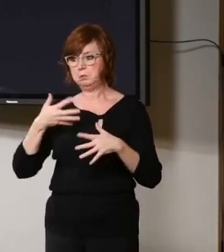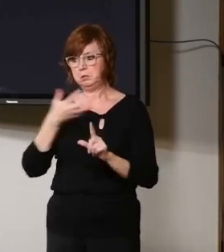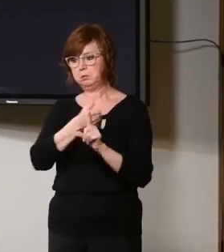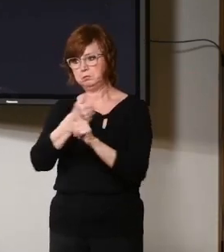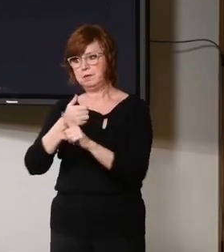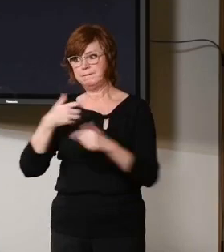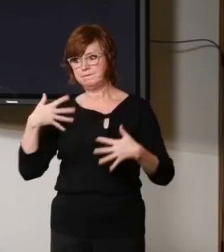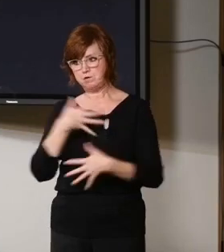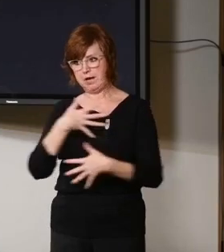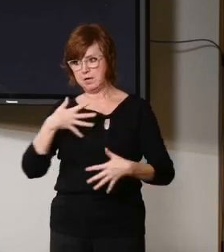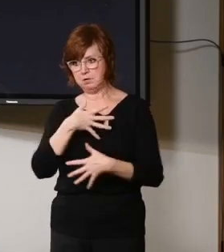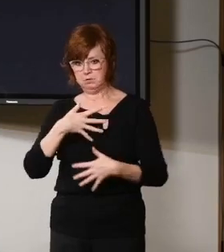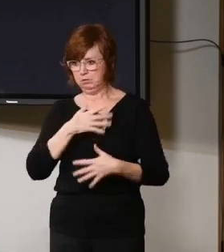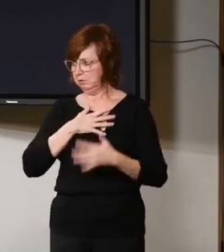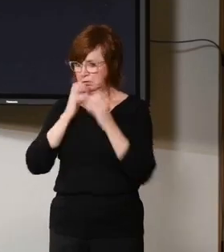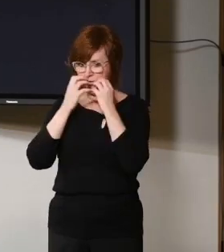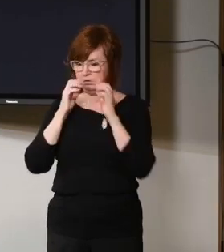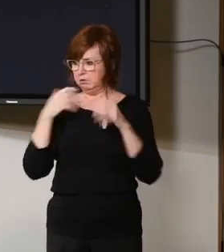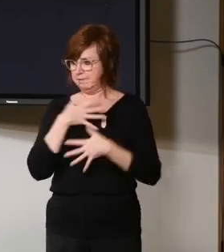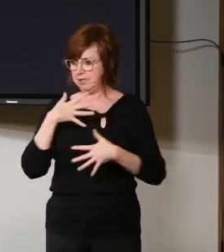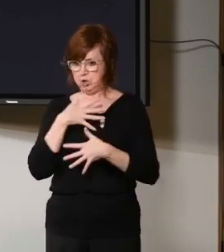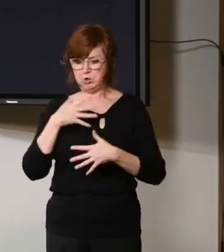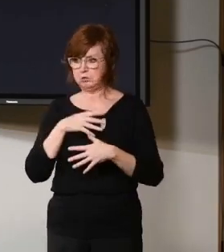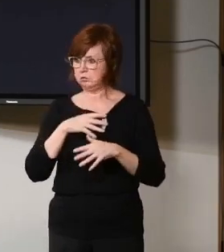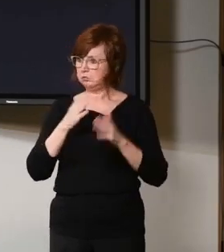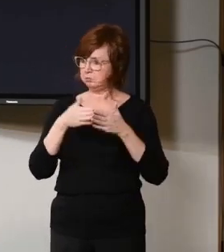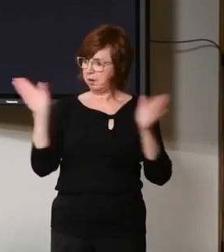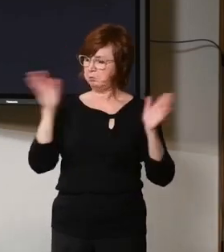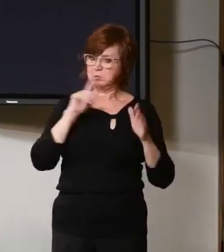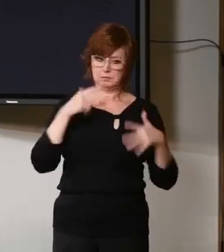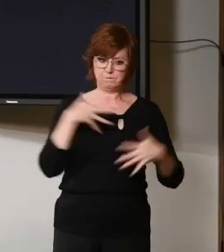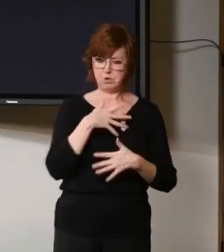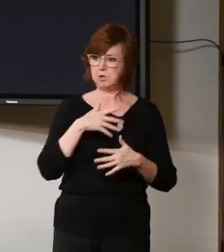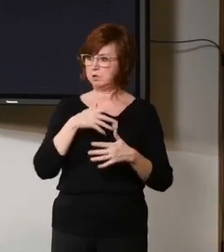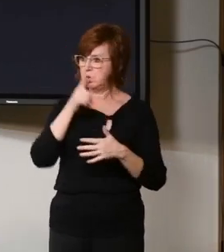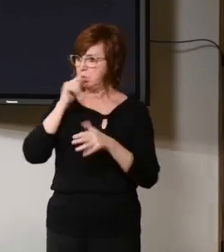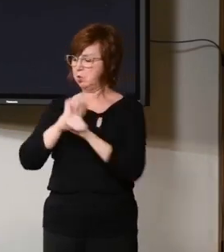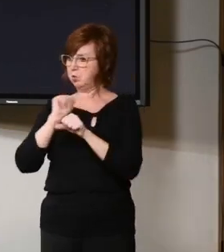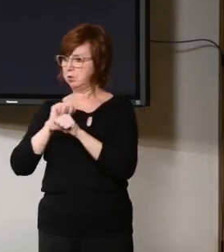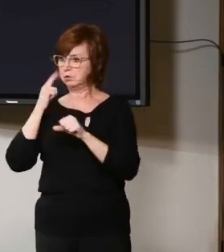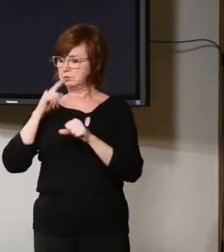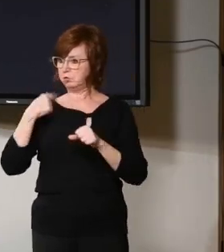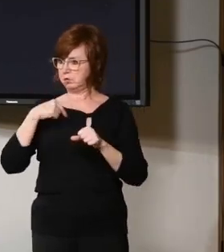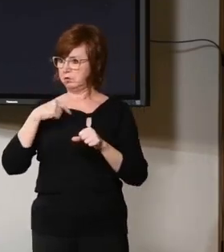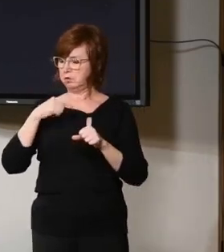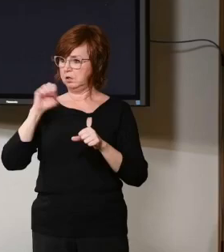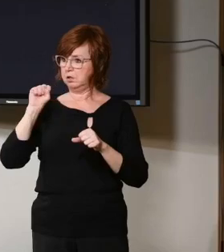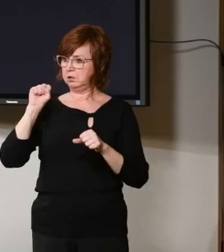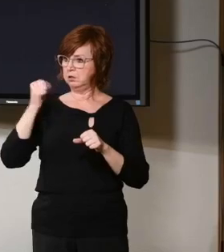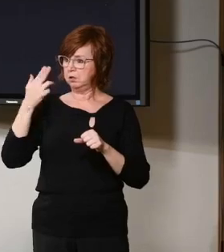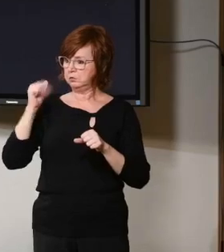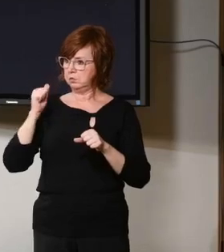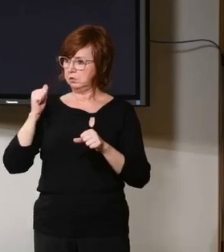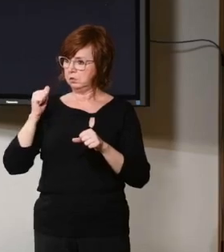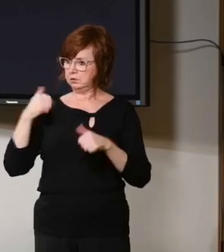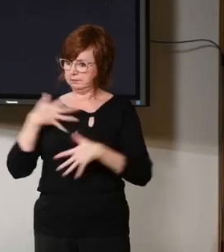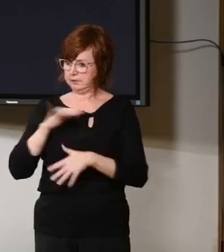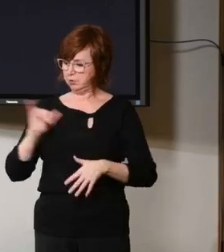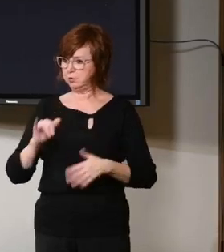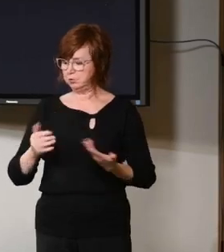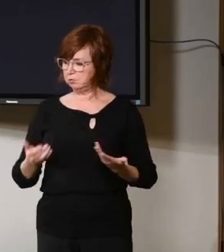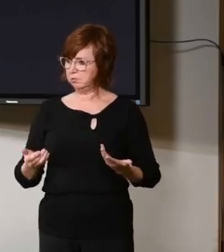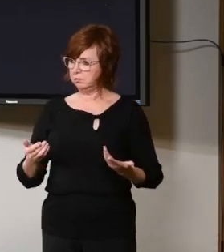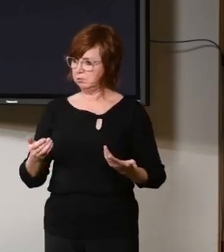the public. There's fear, of course, in our healthcare workers. But if that PPE isn't available when people need it to properly care for